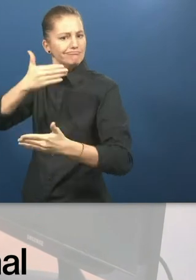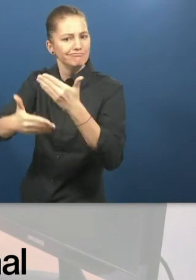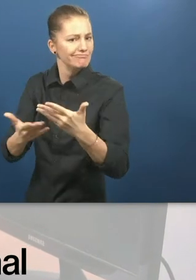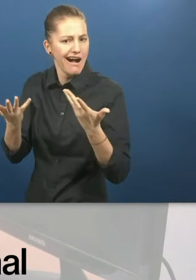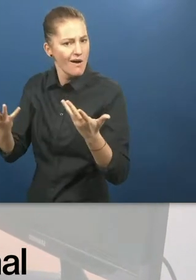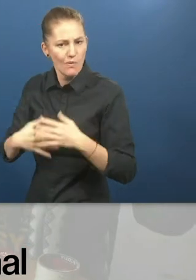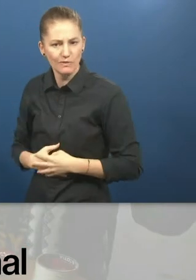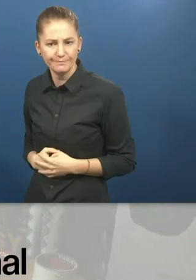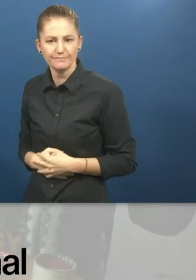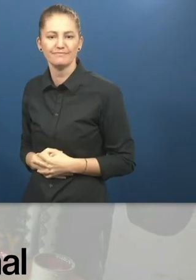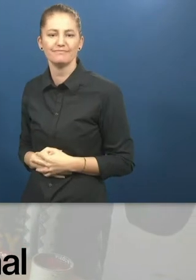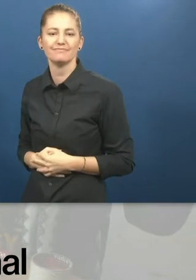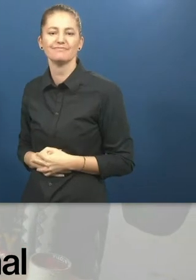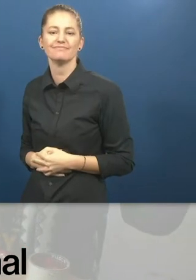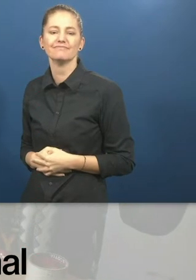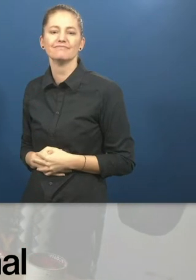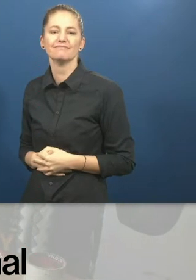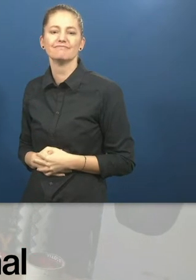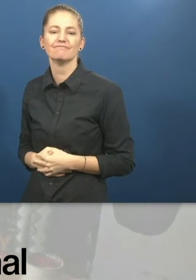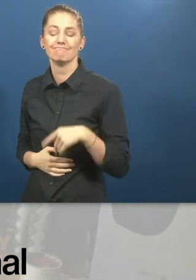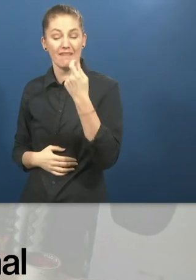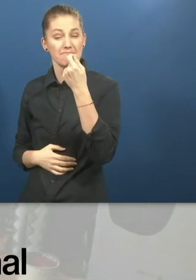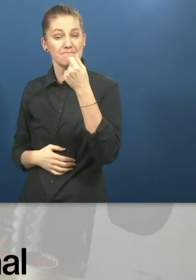Vocational Training Center Trust work?